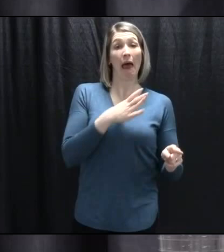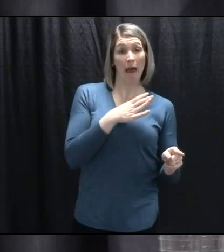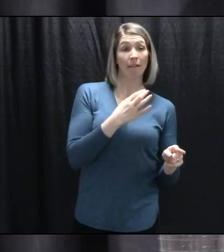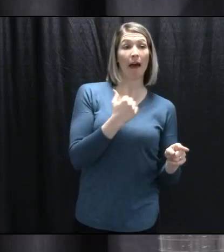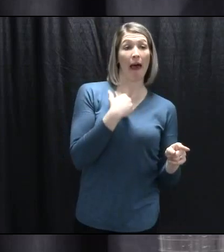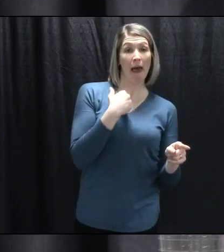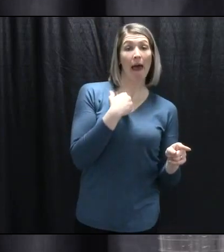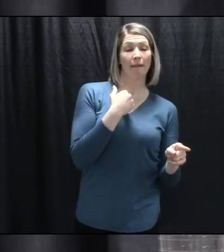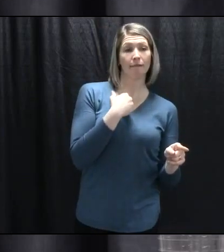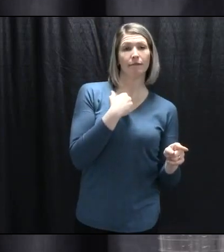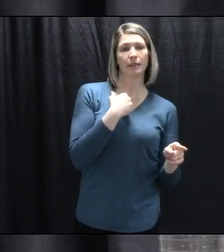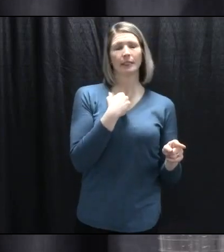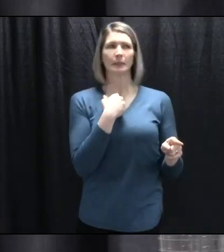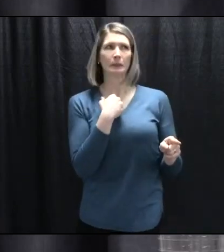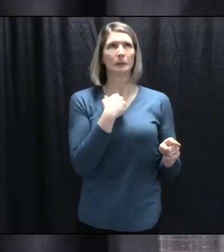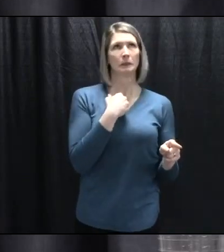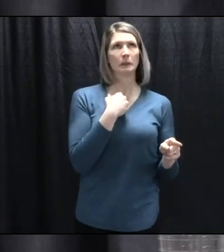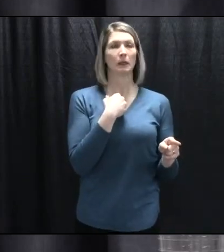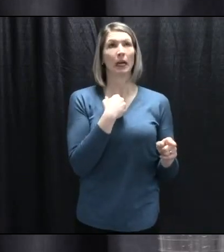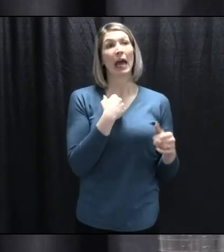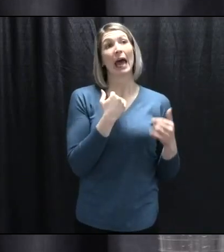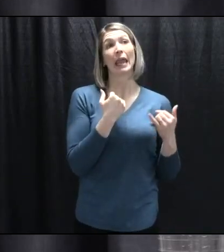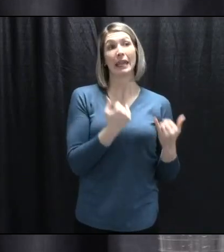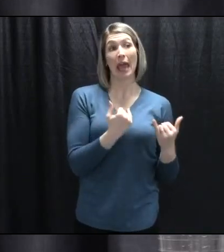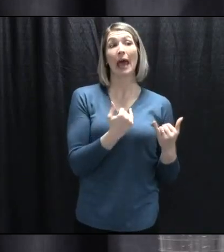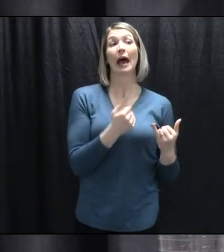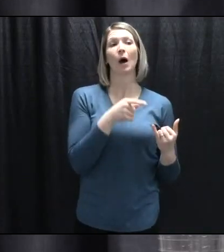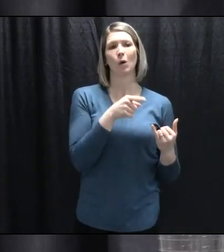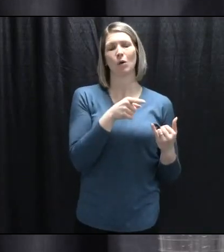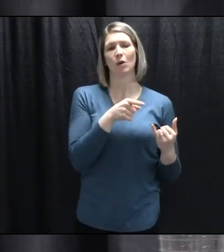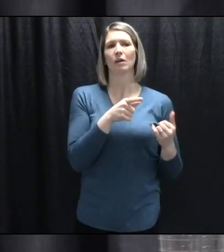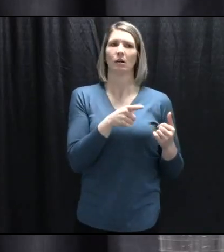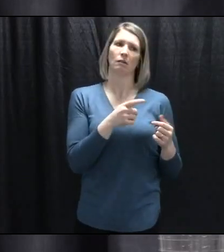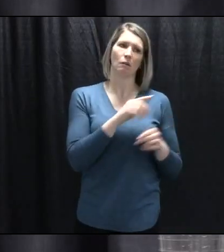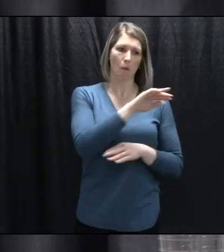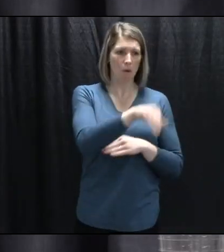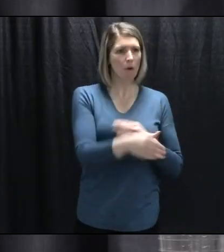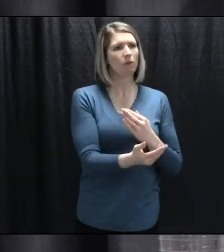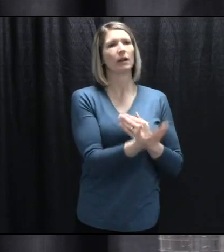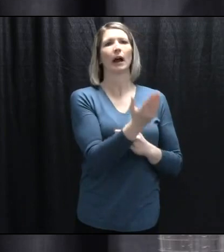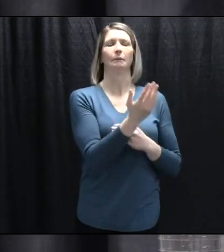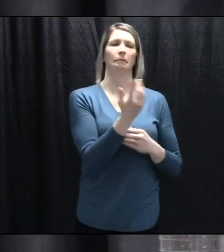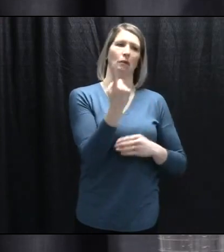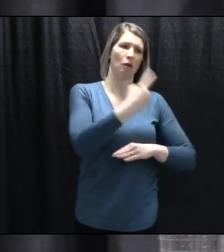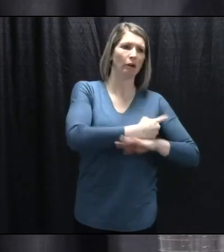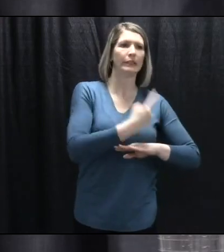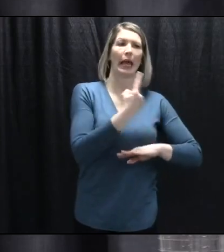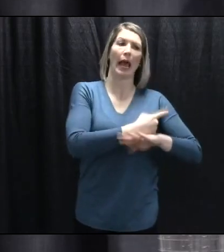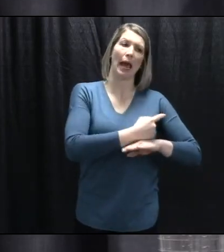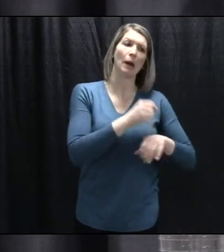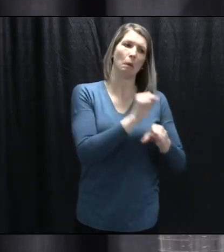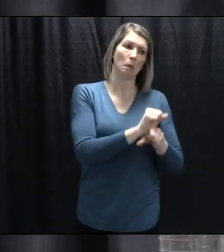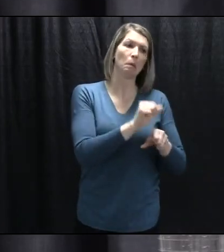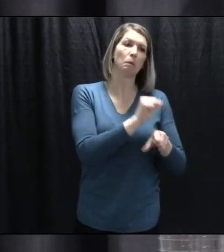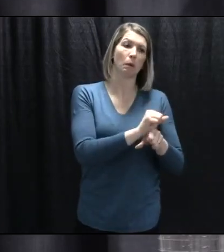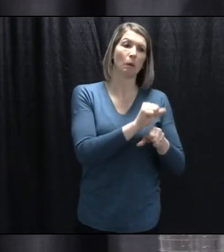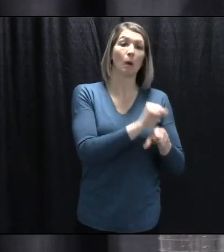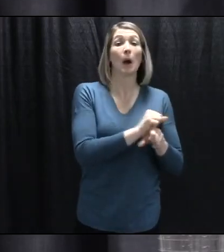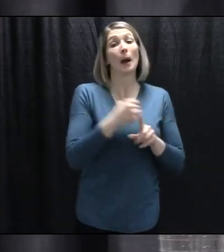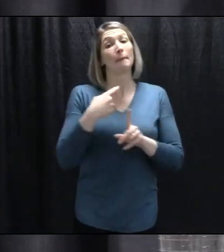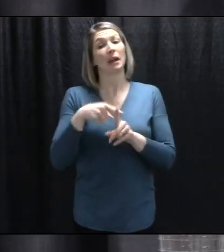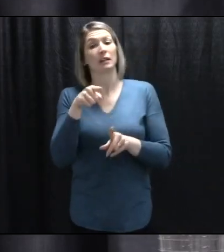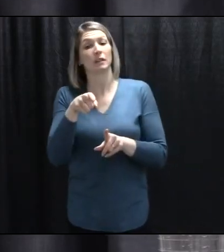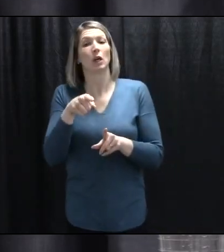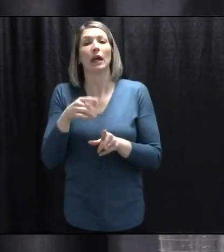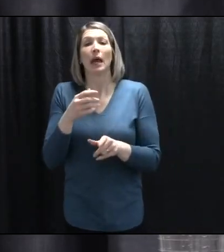managing because overtime is required from those who are currently employed through agencies or self-managed. So